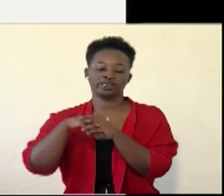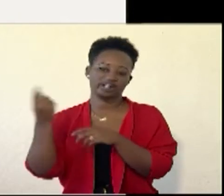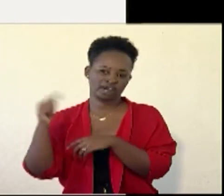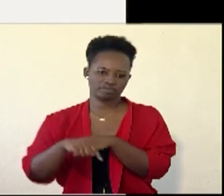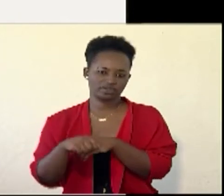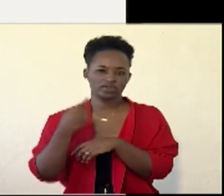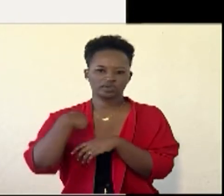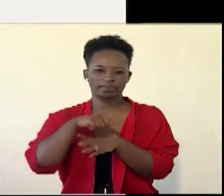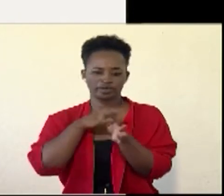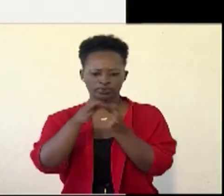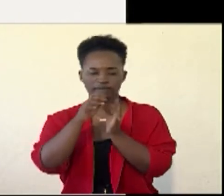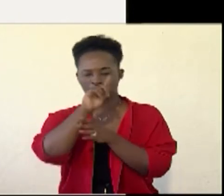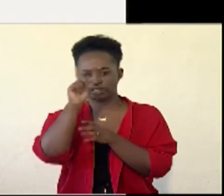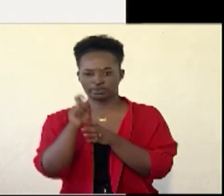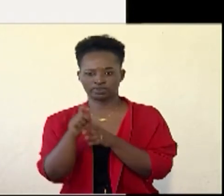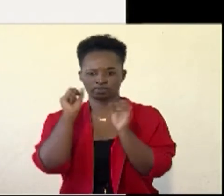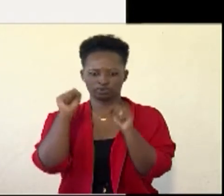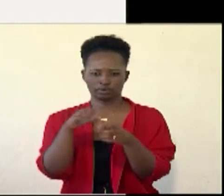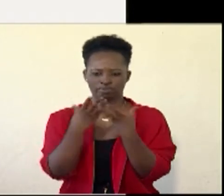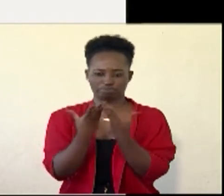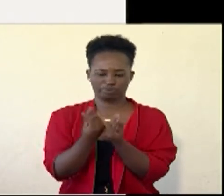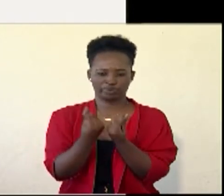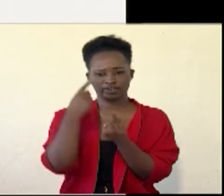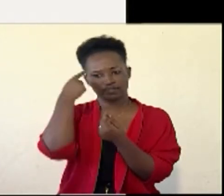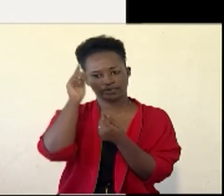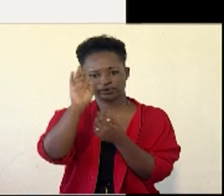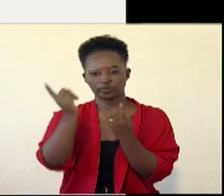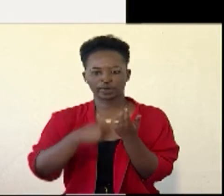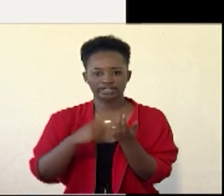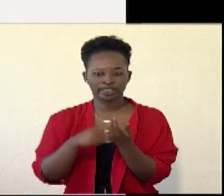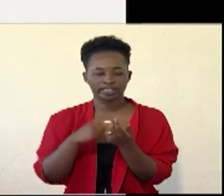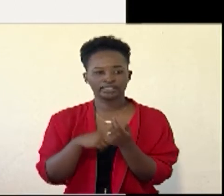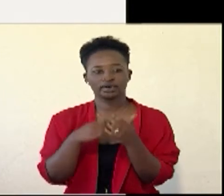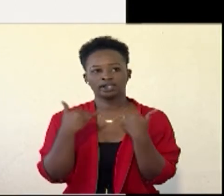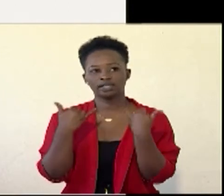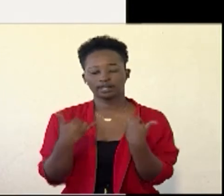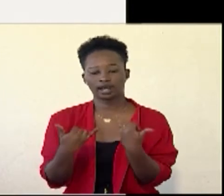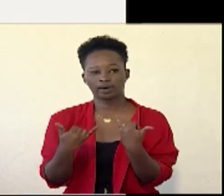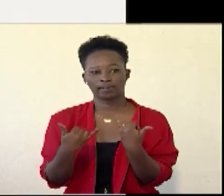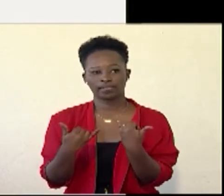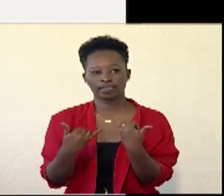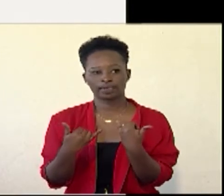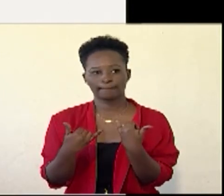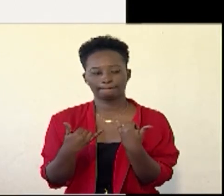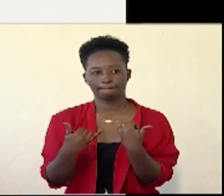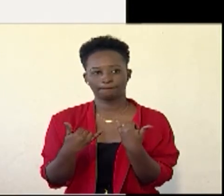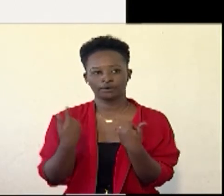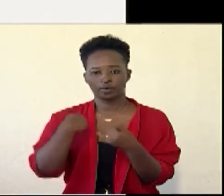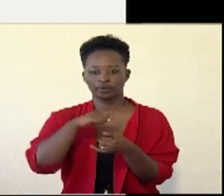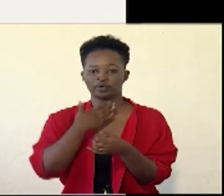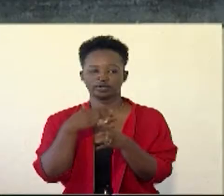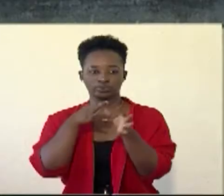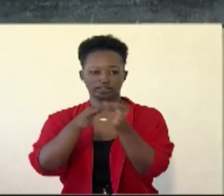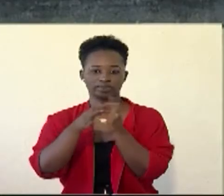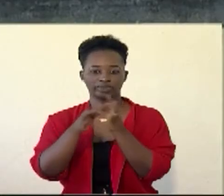order to interpret the question so that it becomes easy for you to calculate, now, data here, we want to interpret